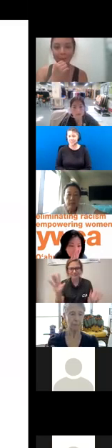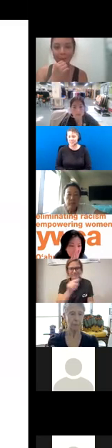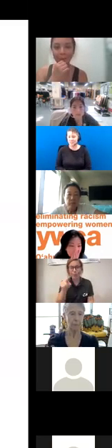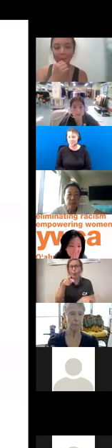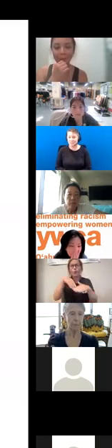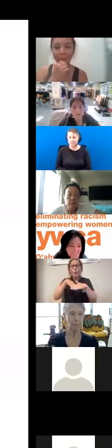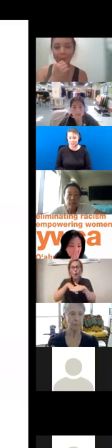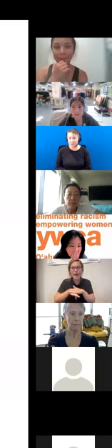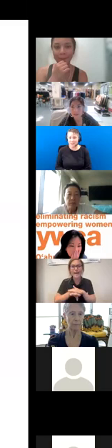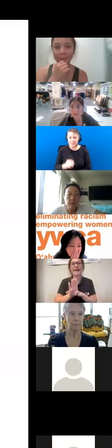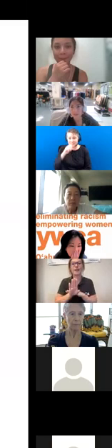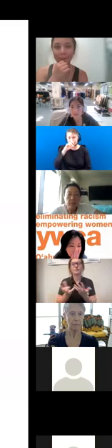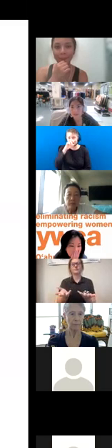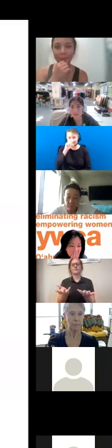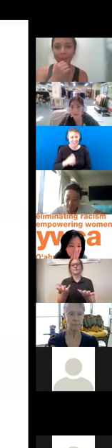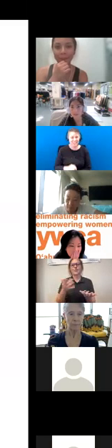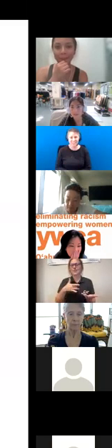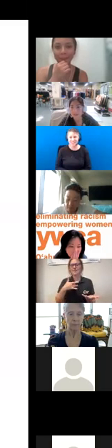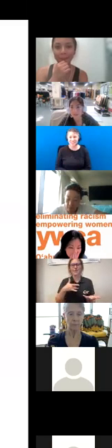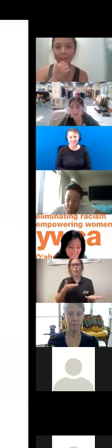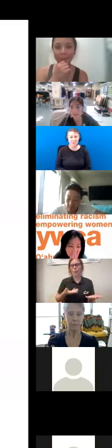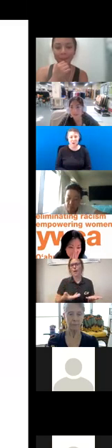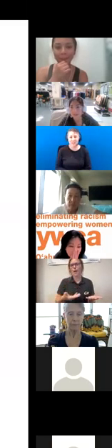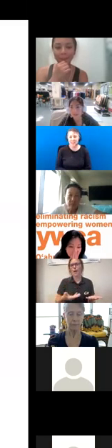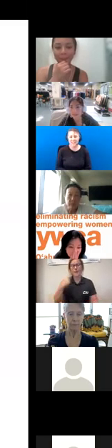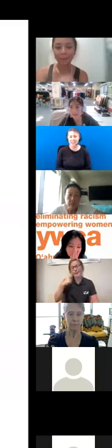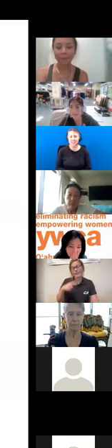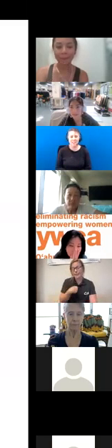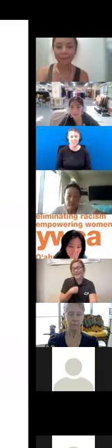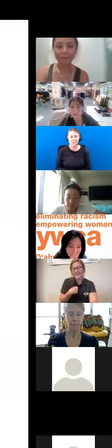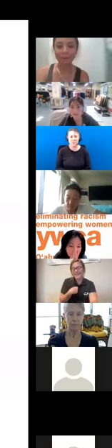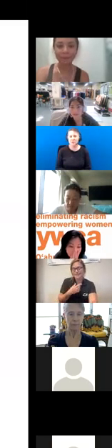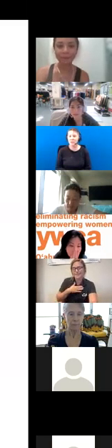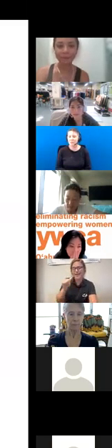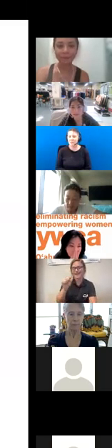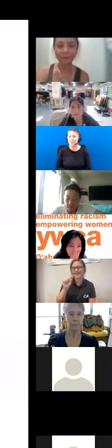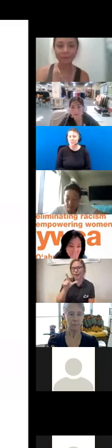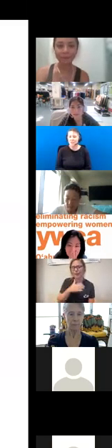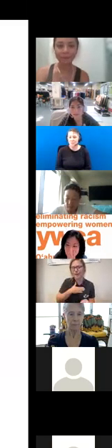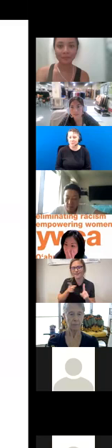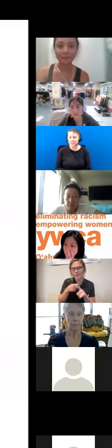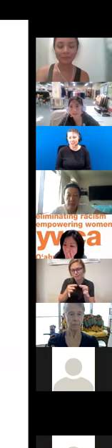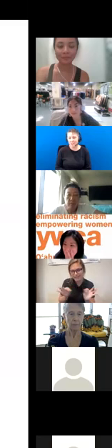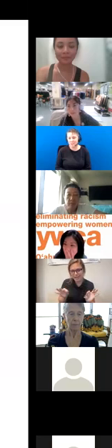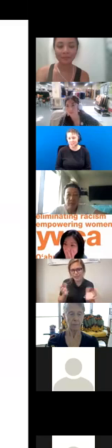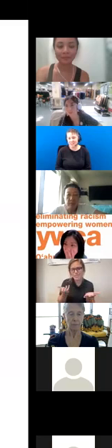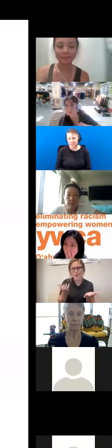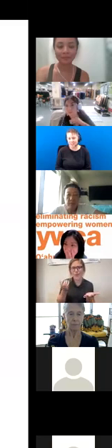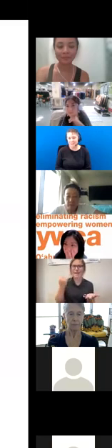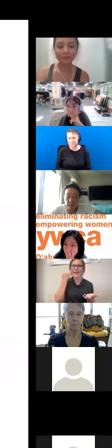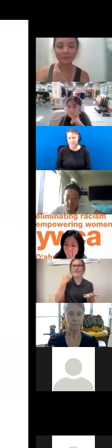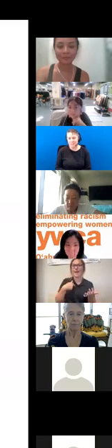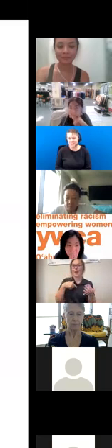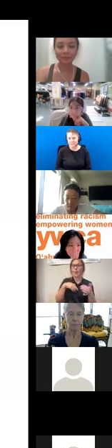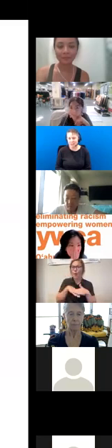Japan creates a deaf-friendly environment. It's really good to see. You walk in and you just feel welcome. For me, I use American